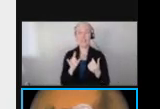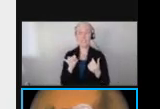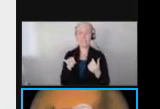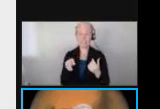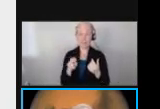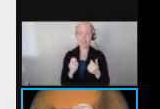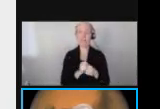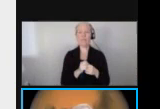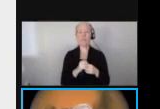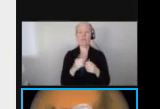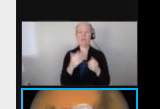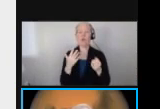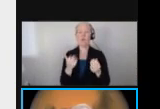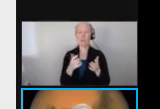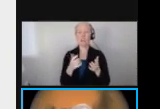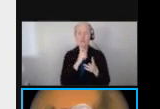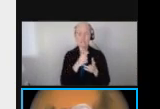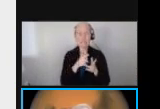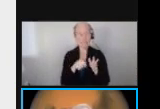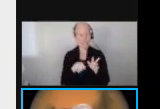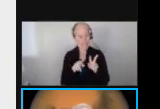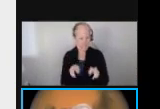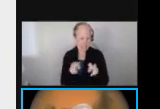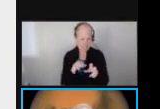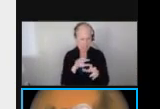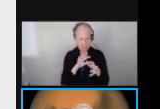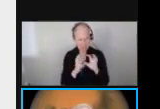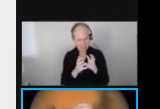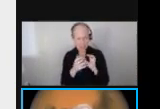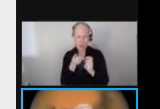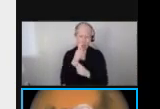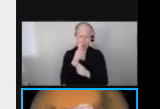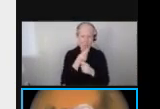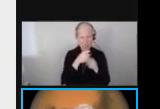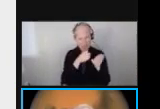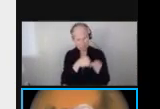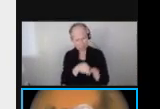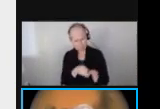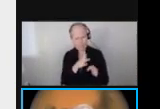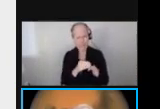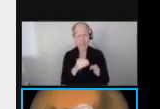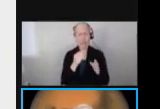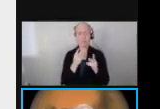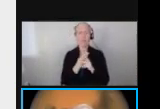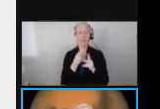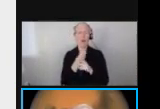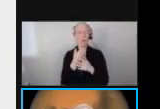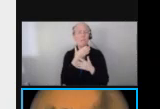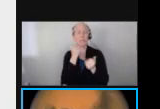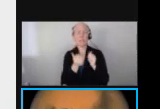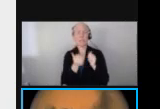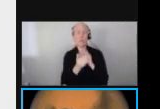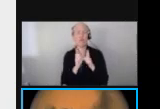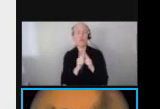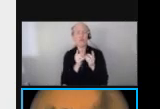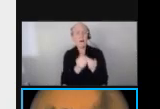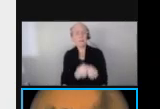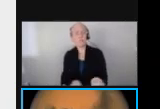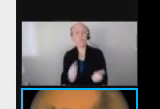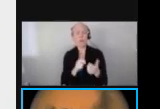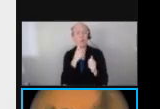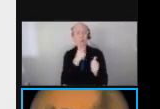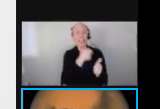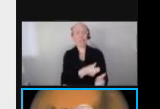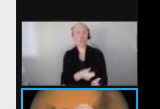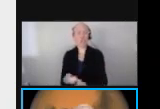individuals and potentially, work on individual countermeasures for the crew members. And then this applied